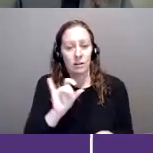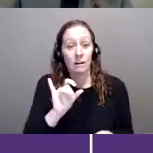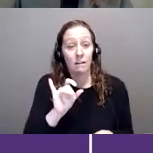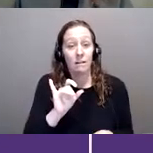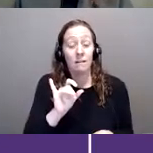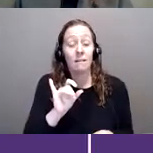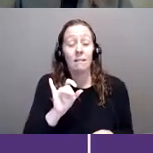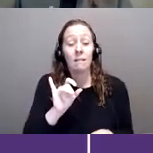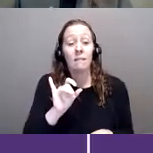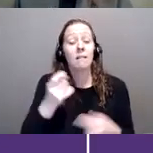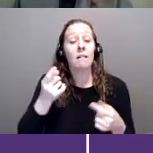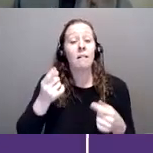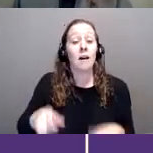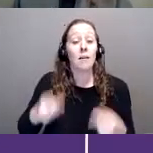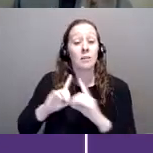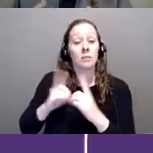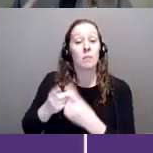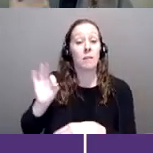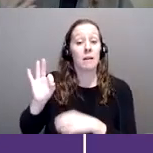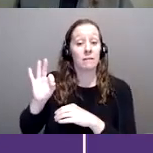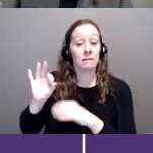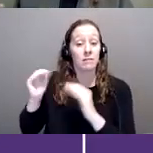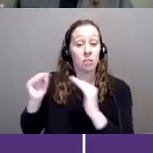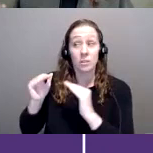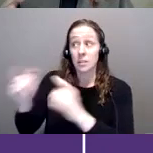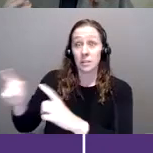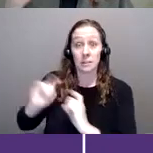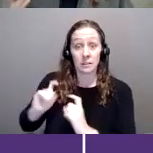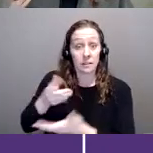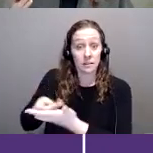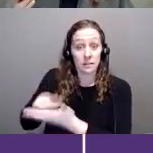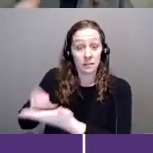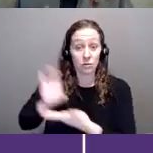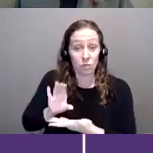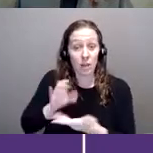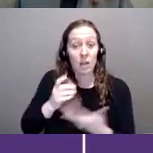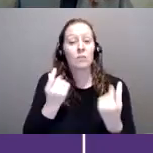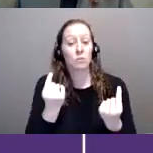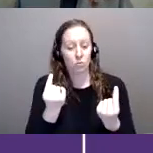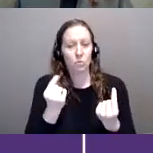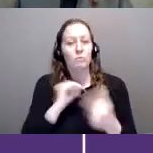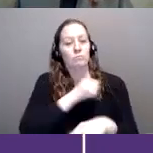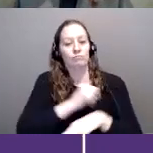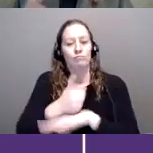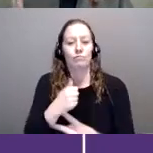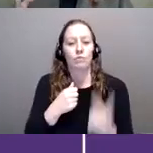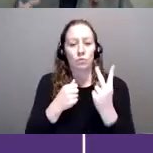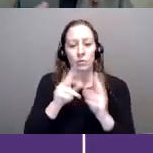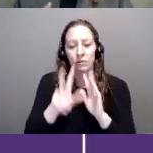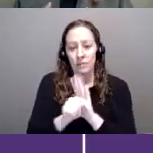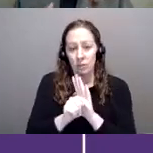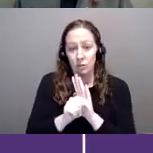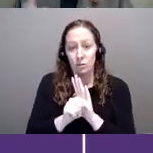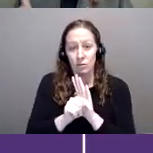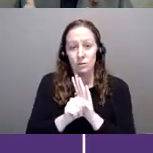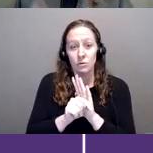we received through the Department of Justice, we were able to design two videos. And today we're